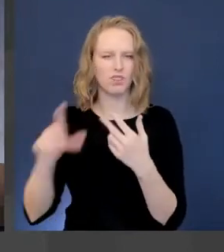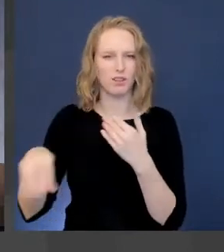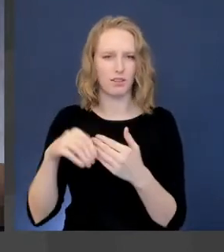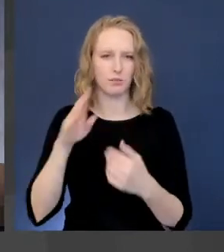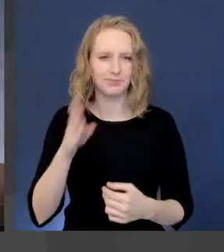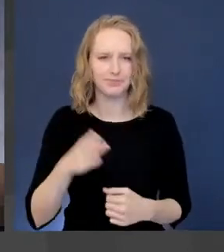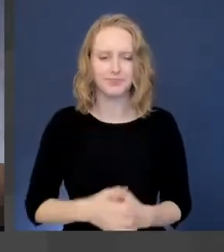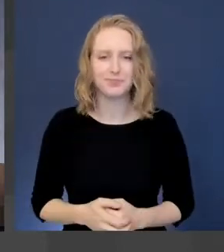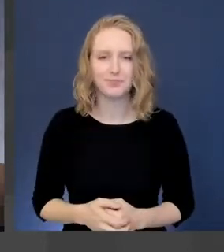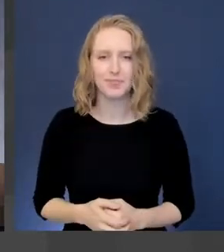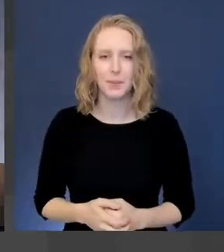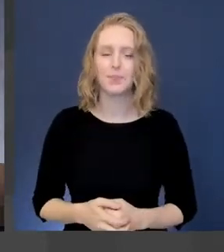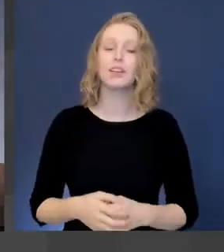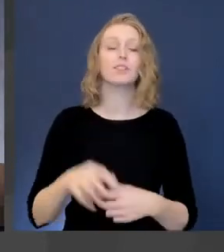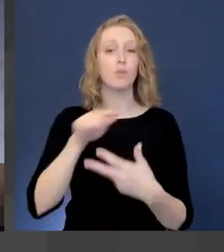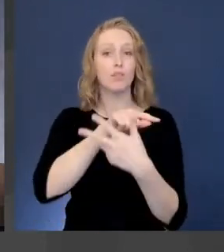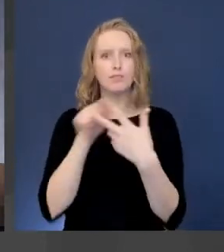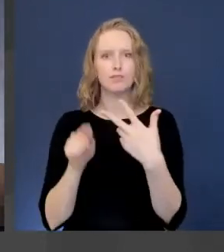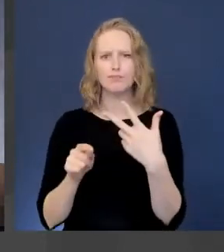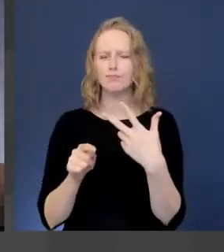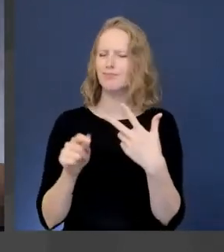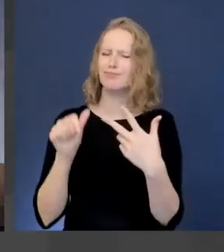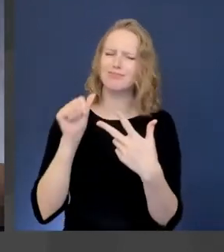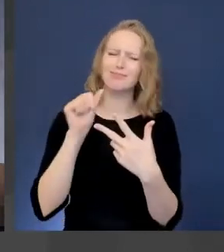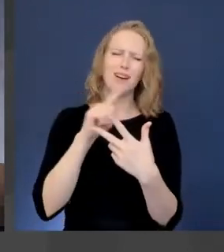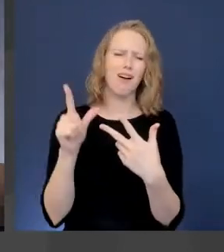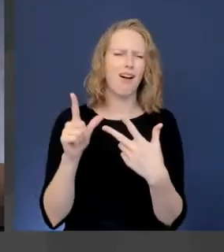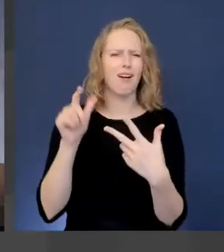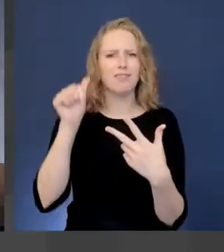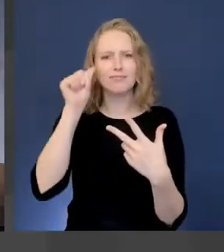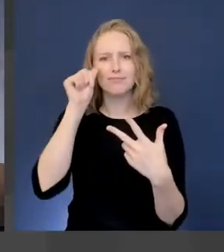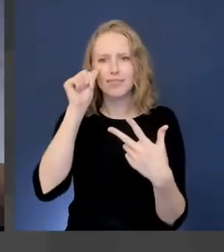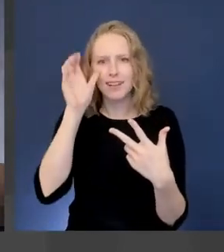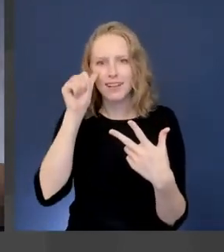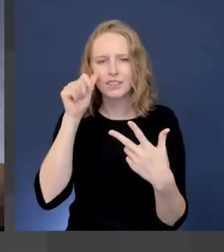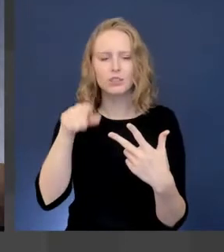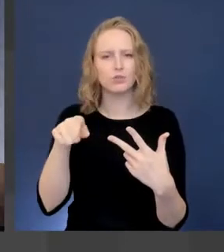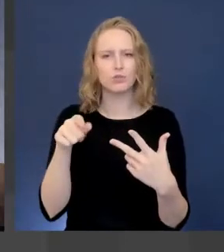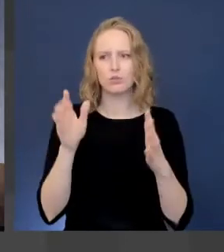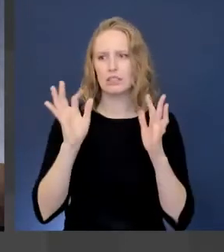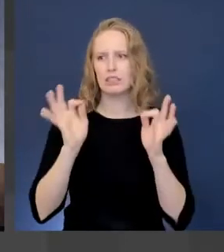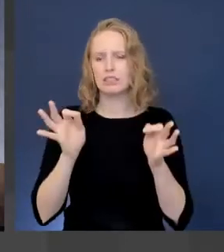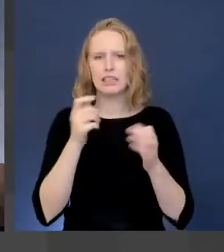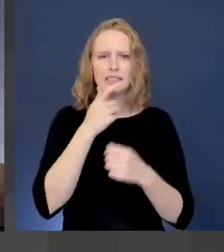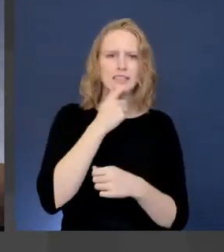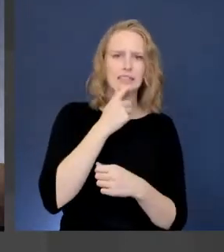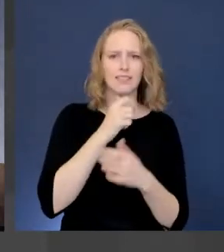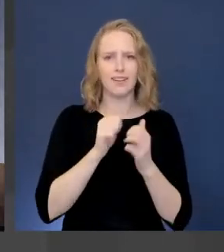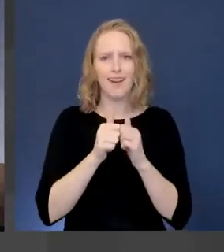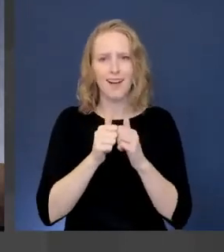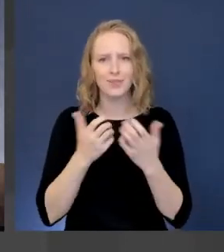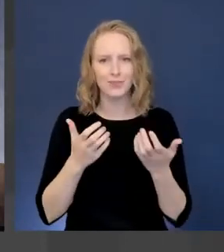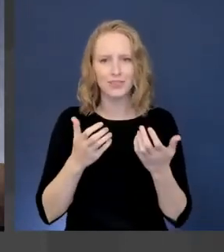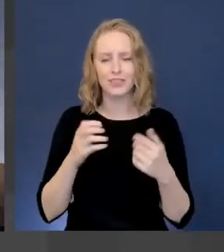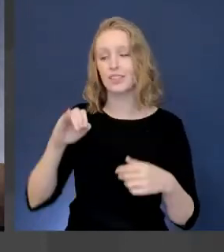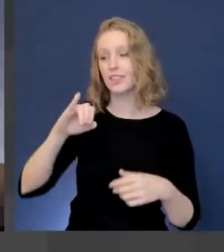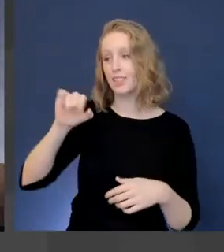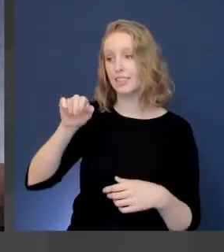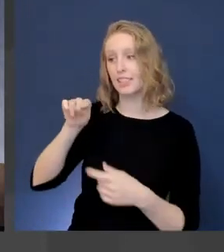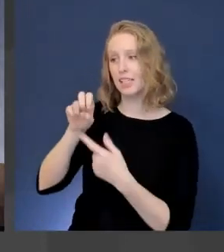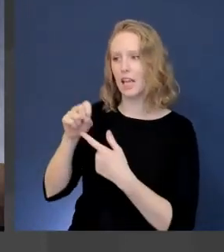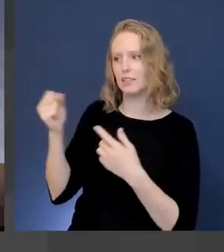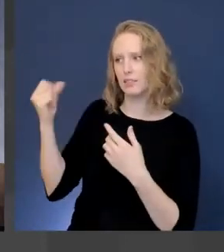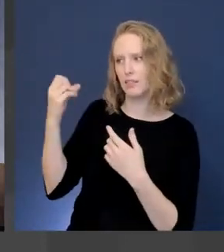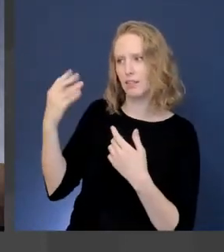your choices and they are all so amazing. How will you choose? Jens gave us a lot to think about, and now you need